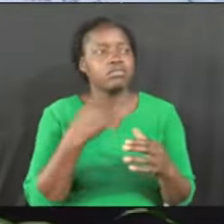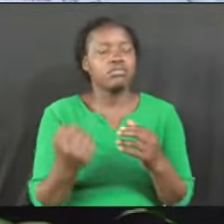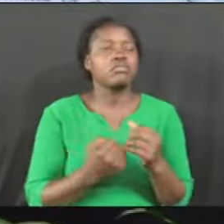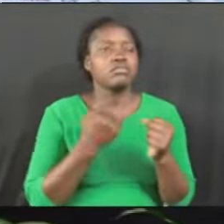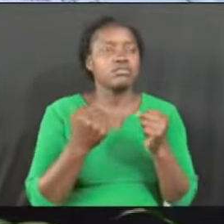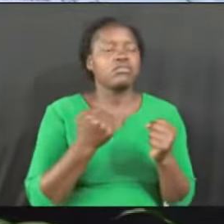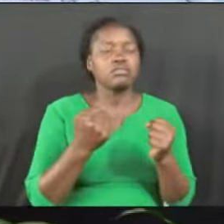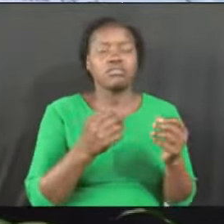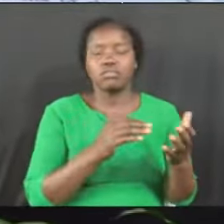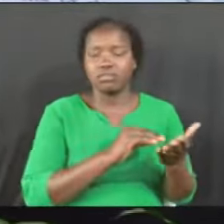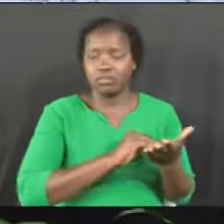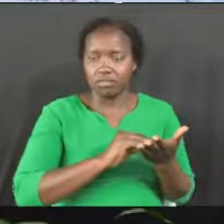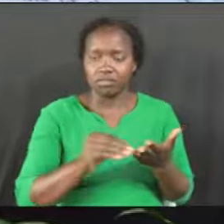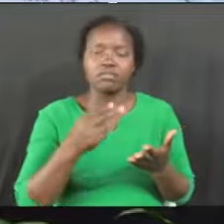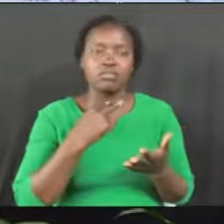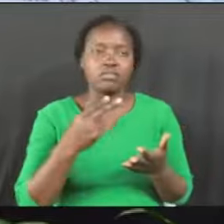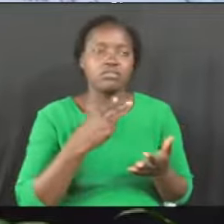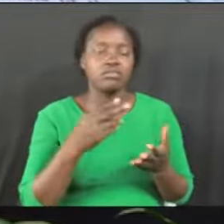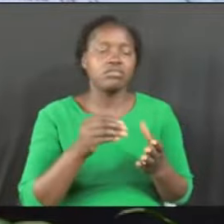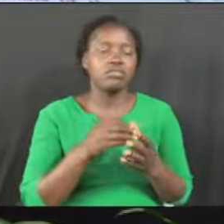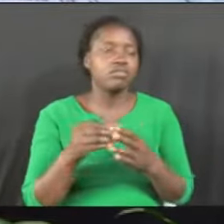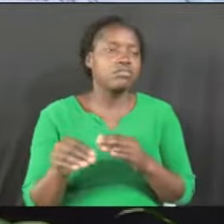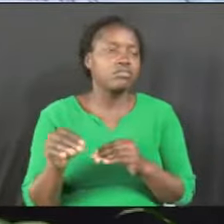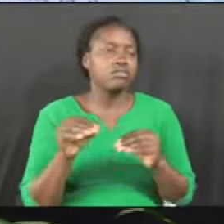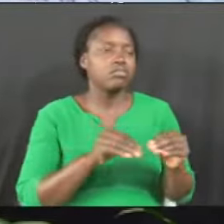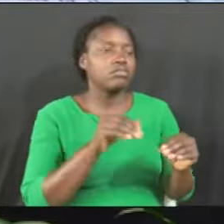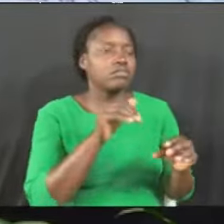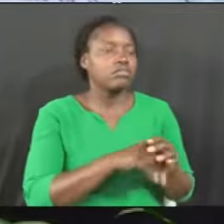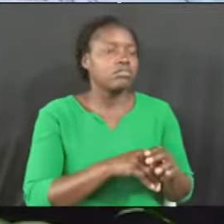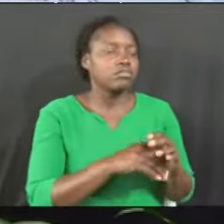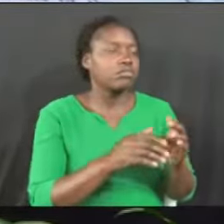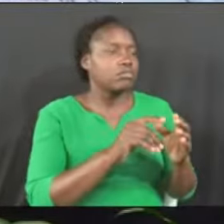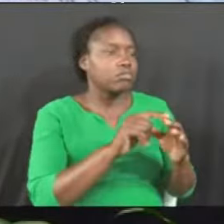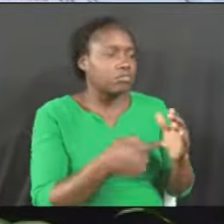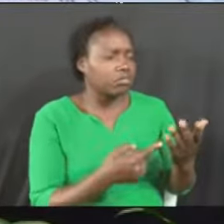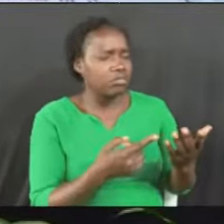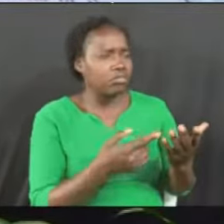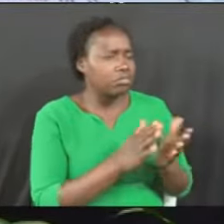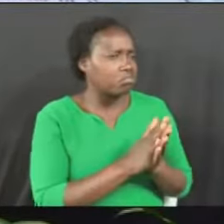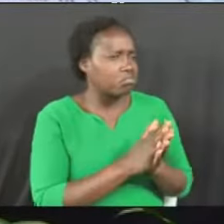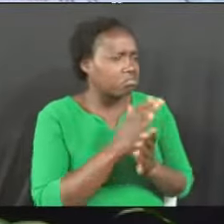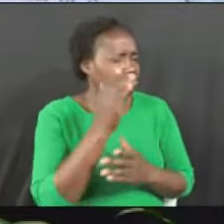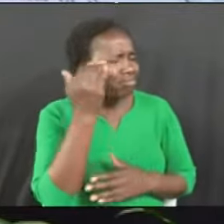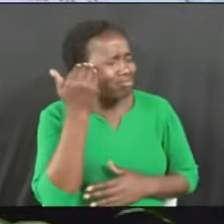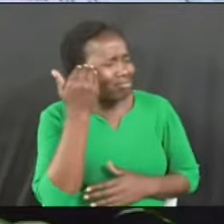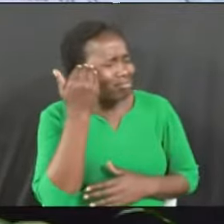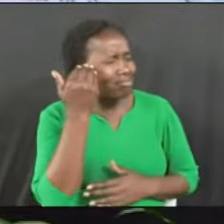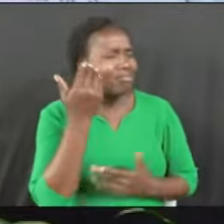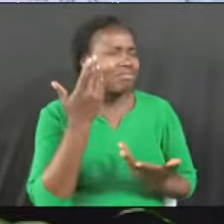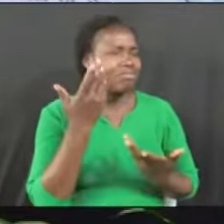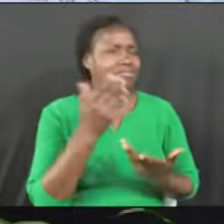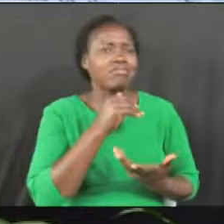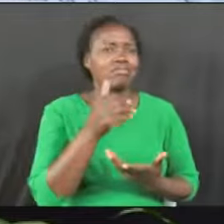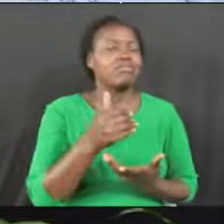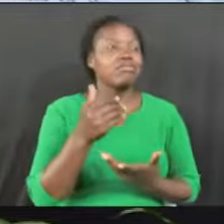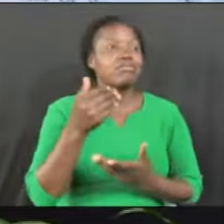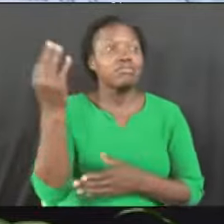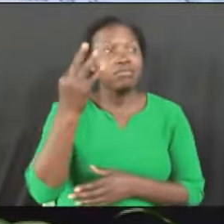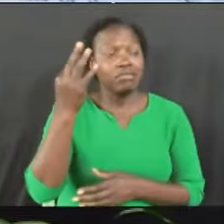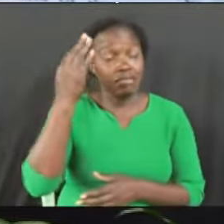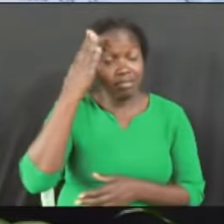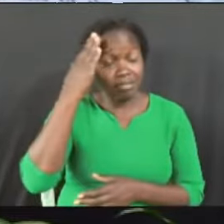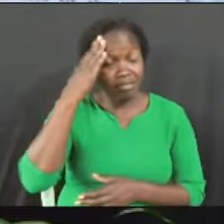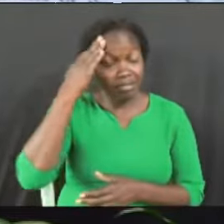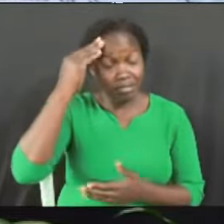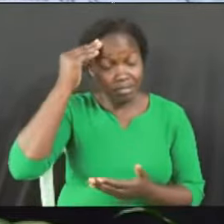take my voice or put me in a coma so I never preach again until I realize that in